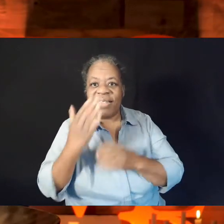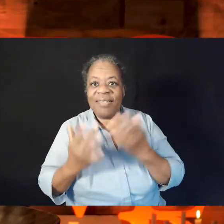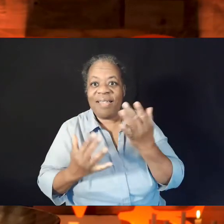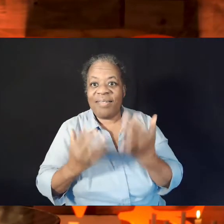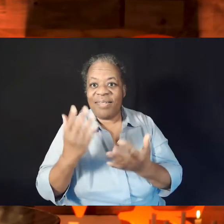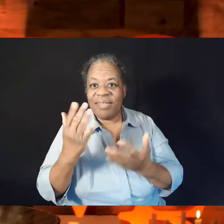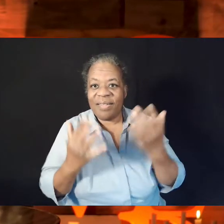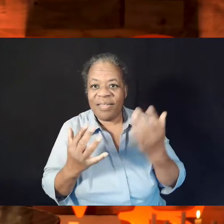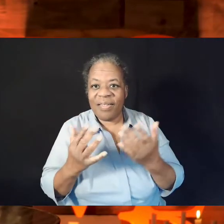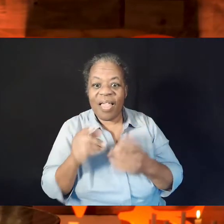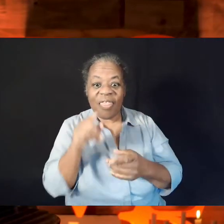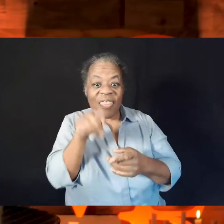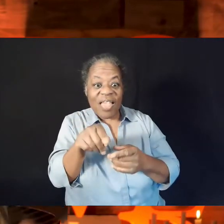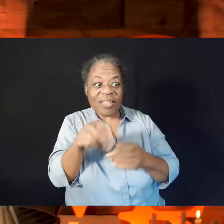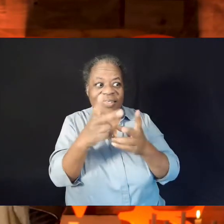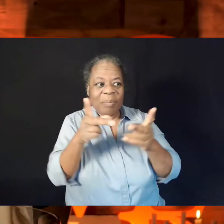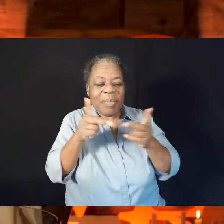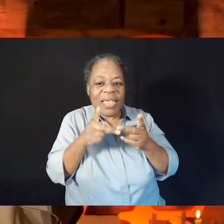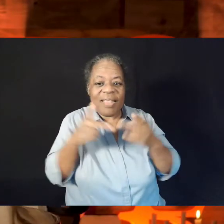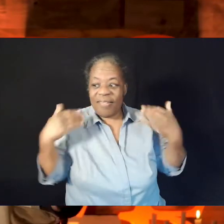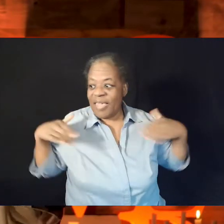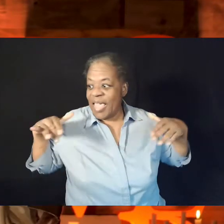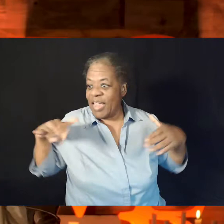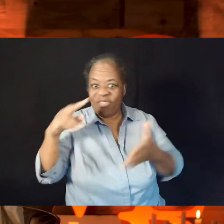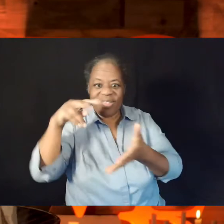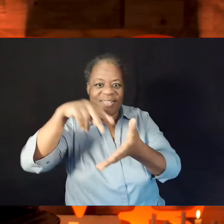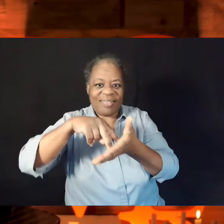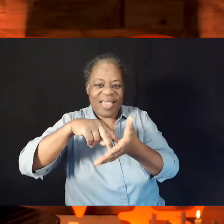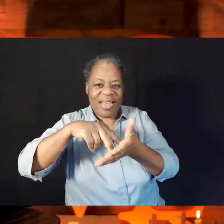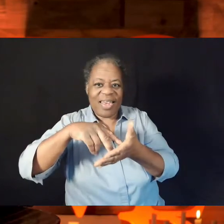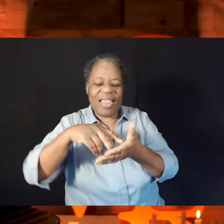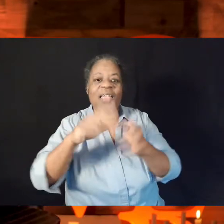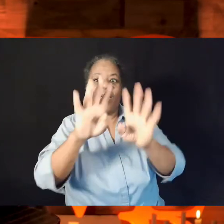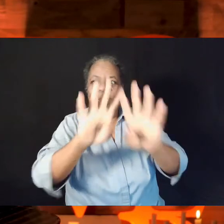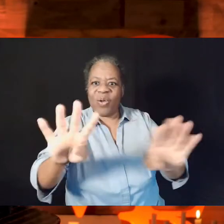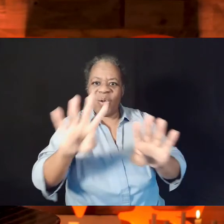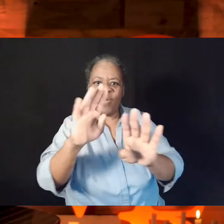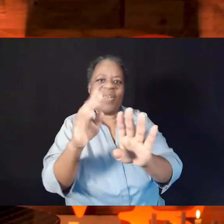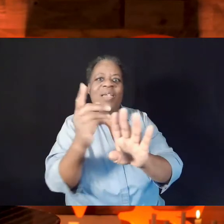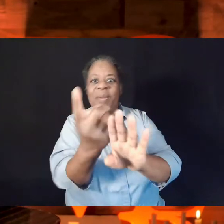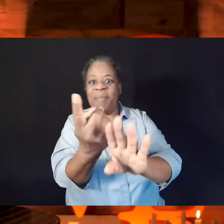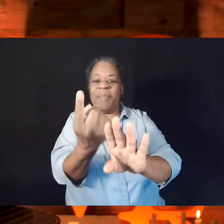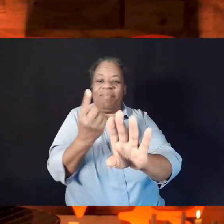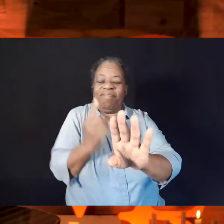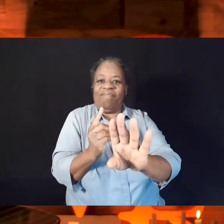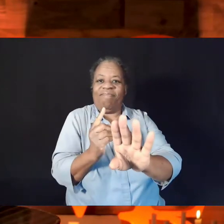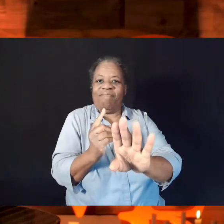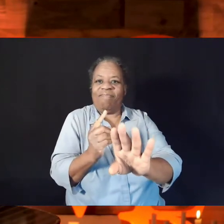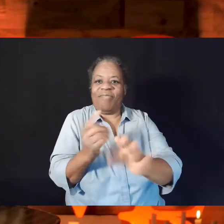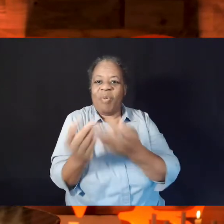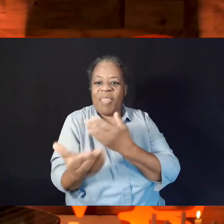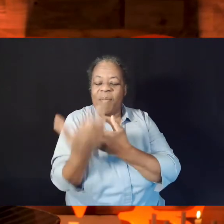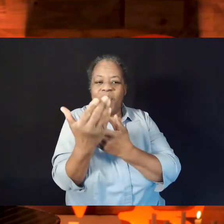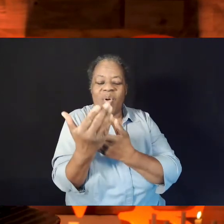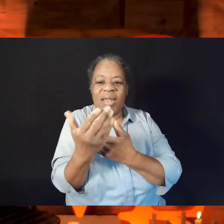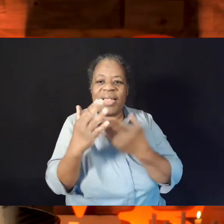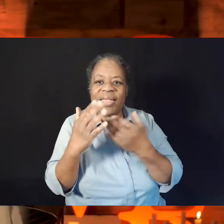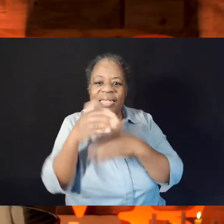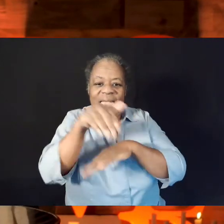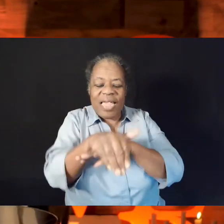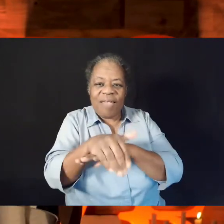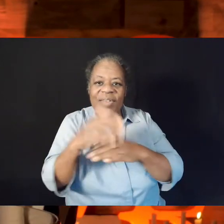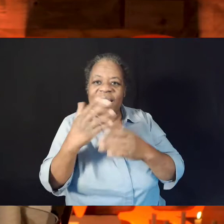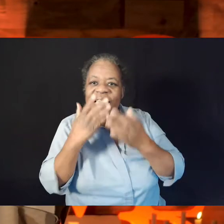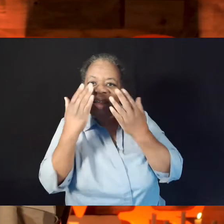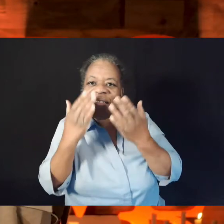the spot the angel is standing, just in front of the curtain, where the morning and evening fragrant incense is burned to demonstrate the love